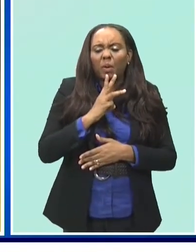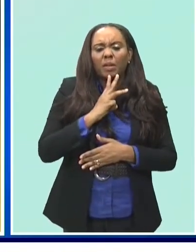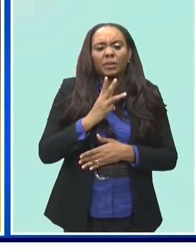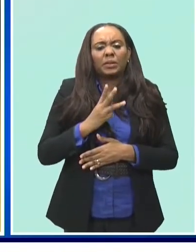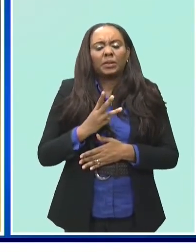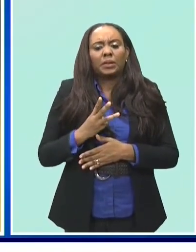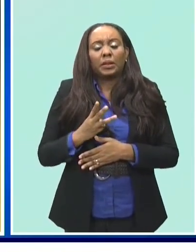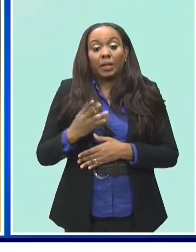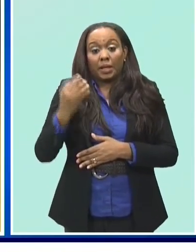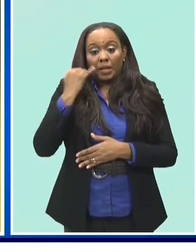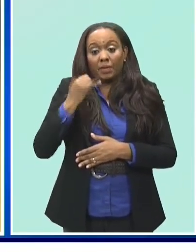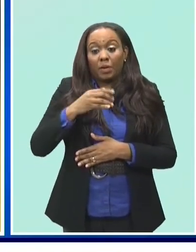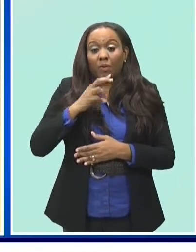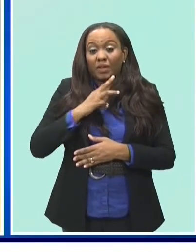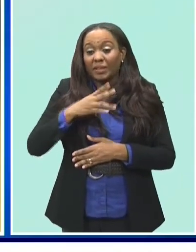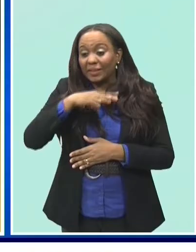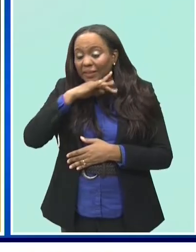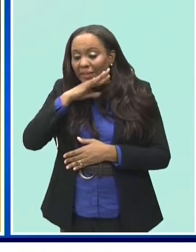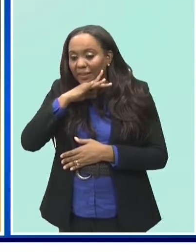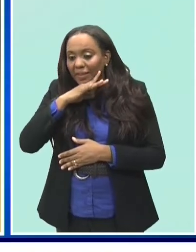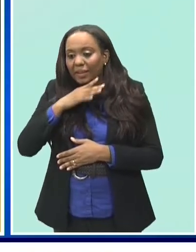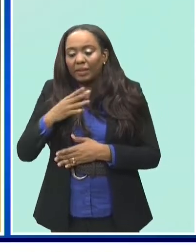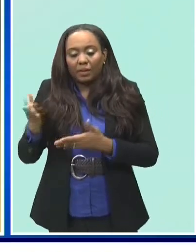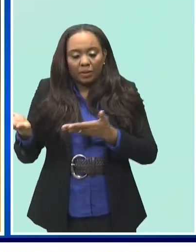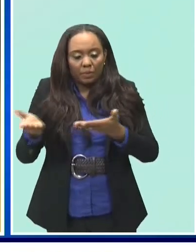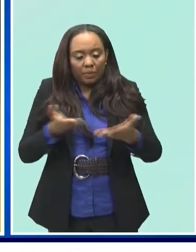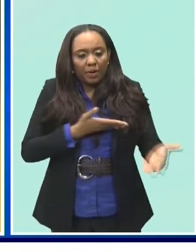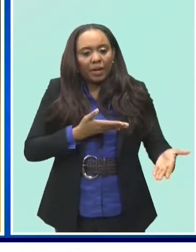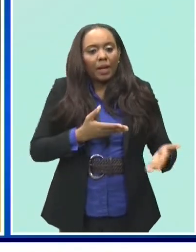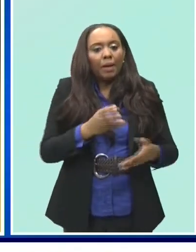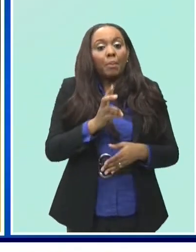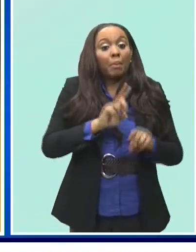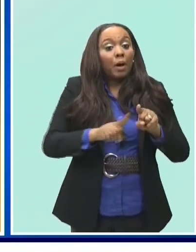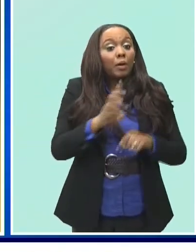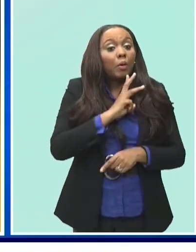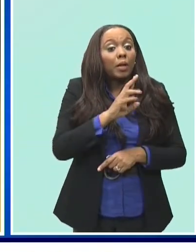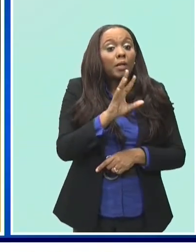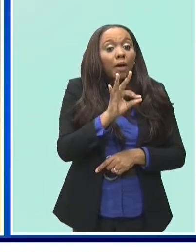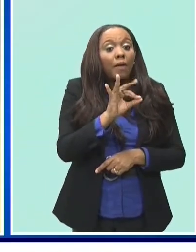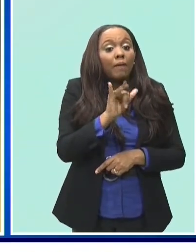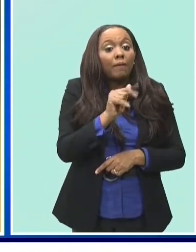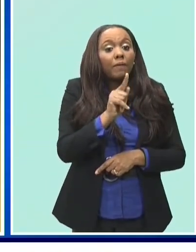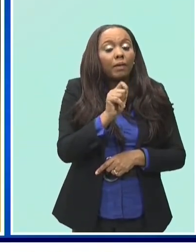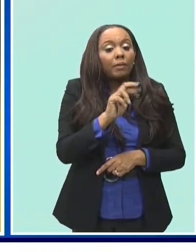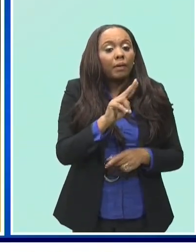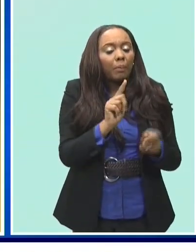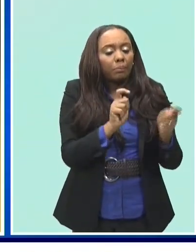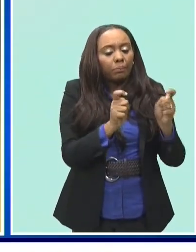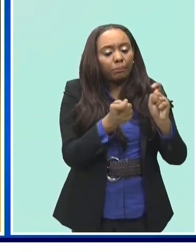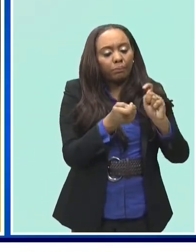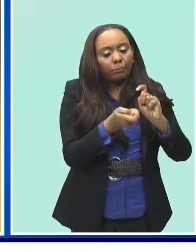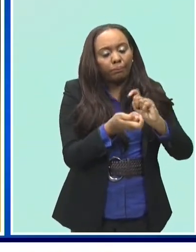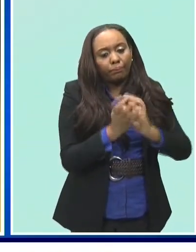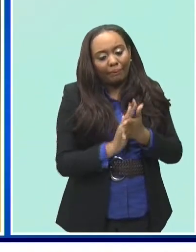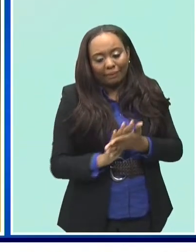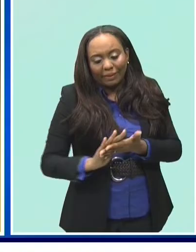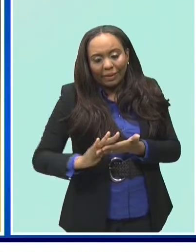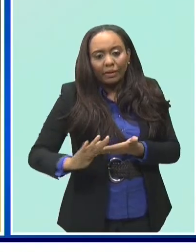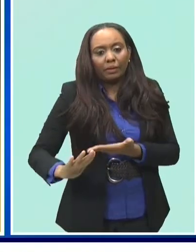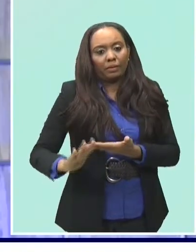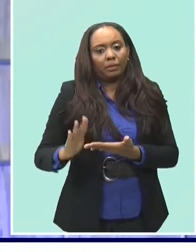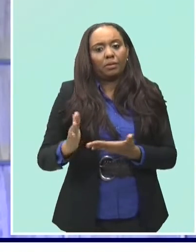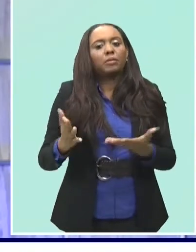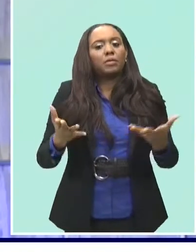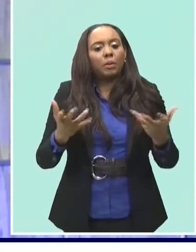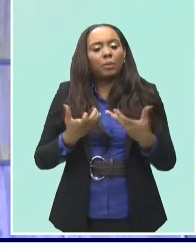filter. And so rather than it just being a personalized filter in a home, we are focusing on community